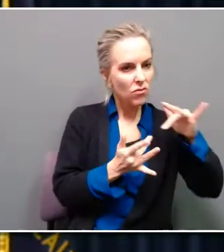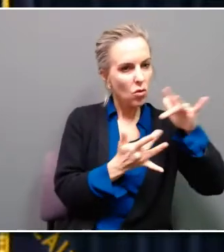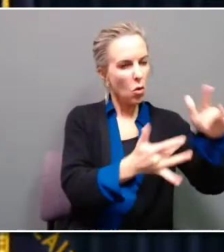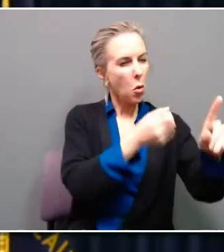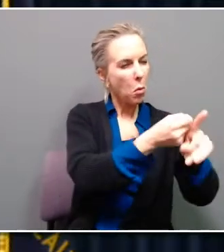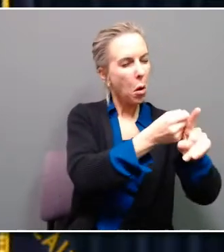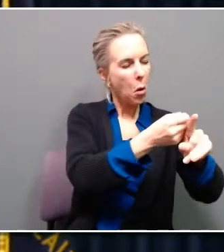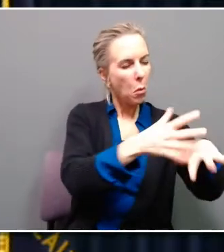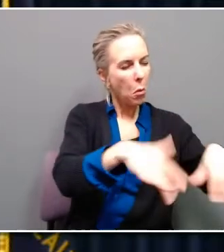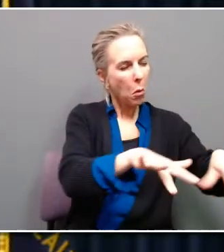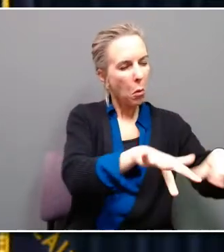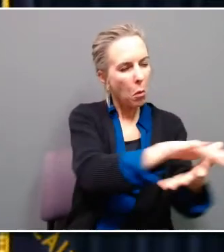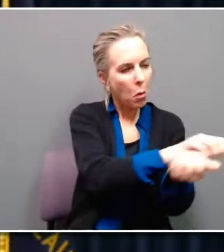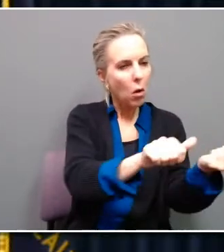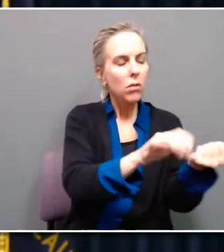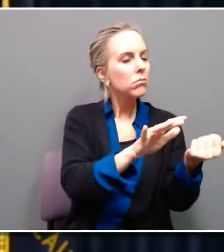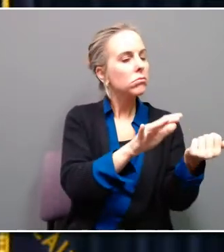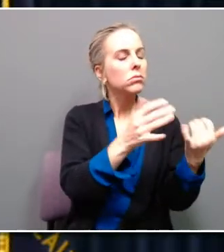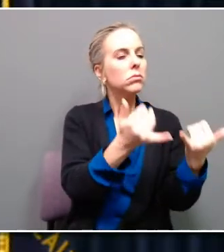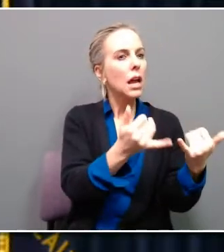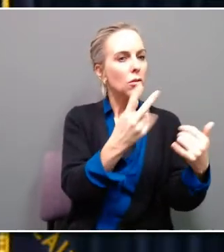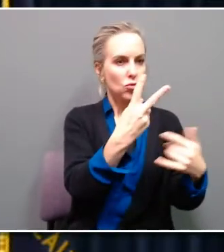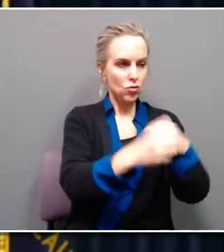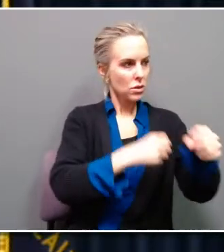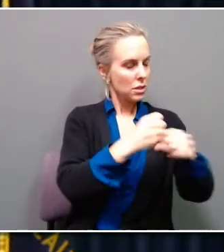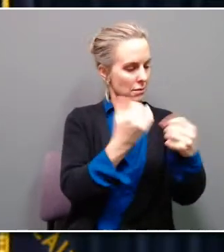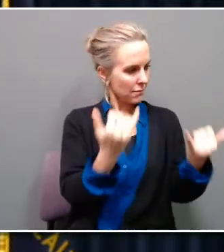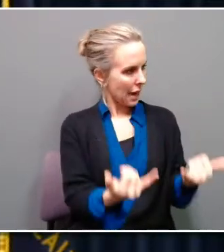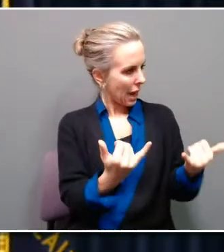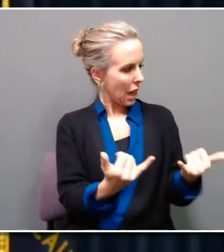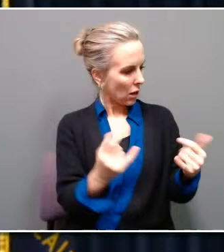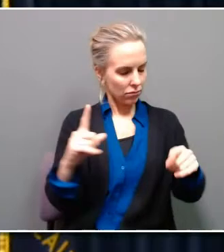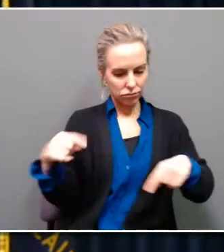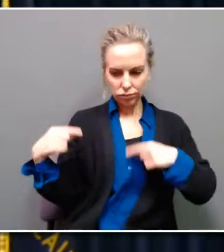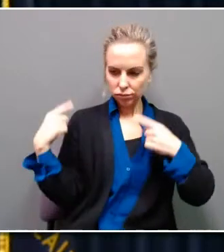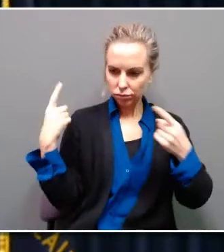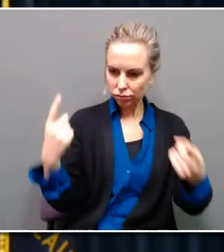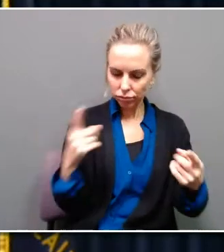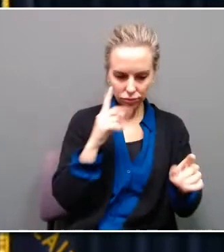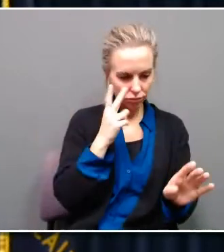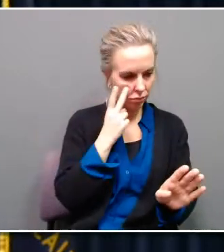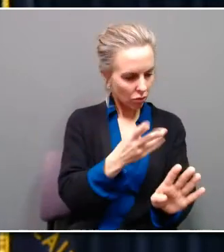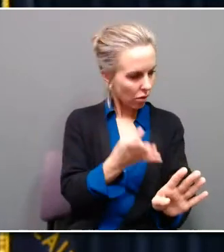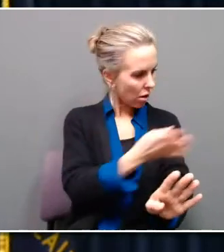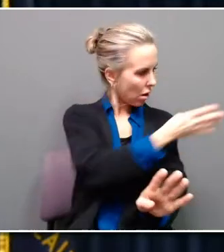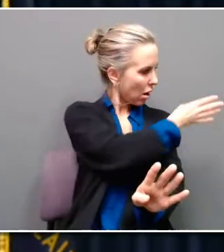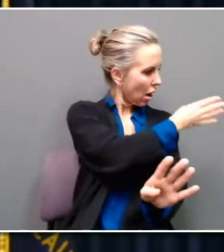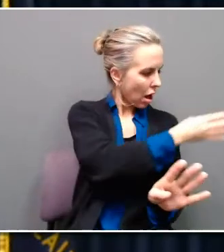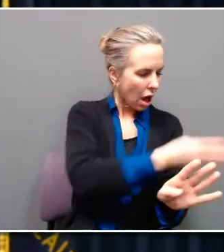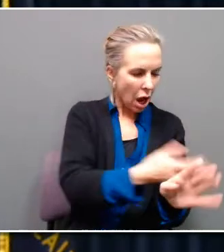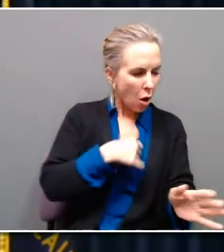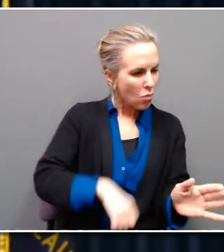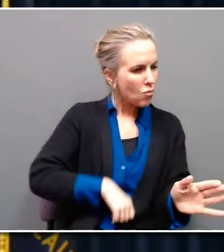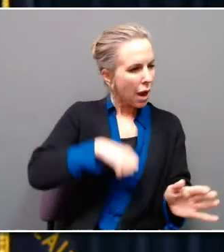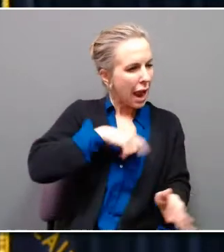there's still a long road to recovery, I'm proud of the work of so many people, local officials, nonprofits, and we